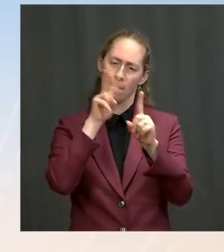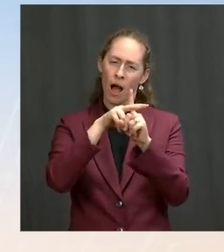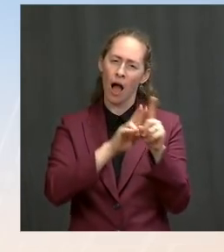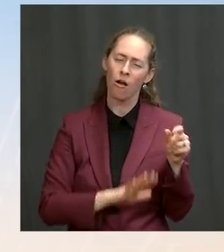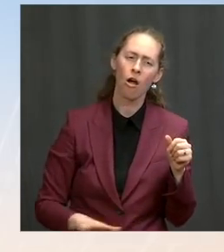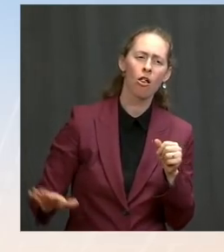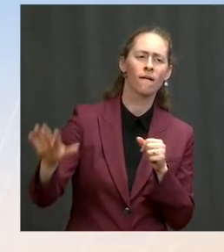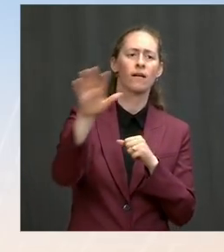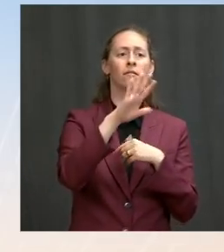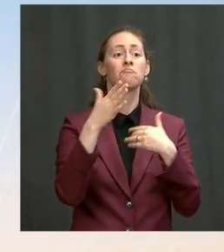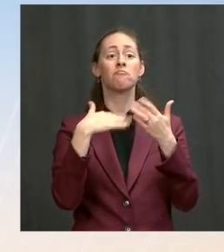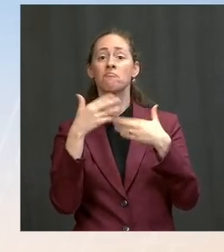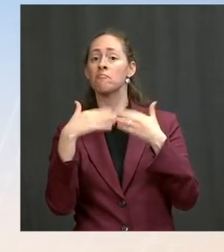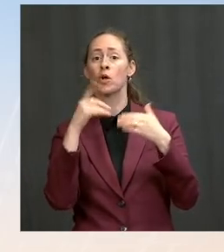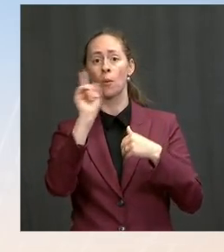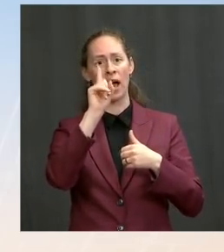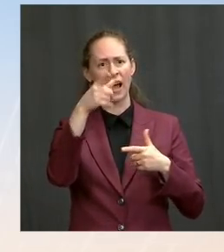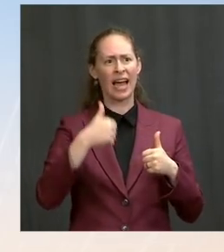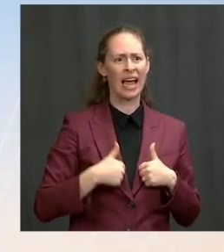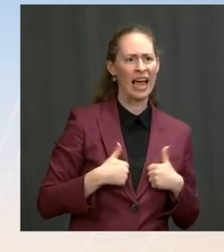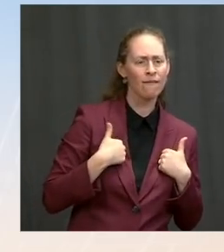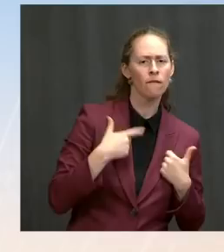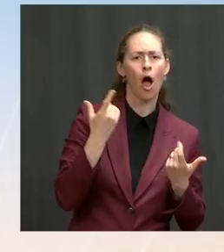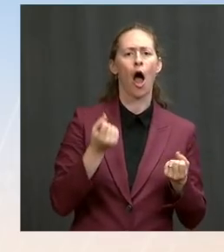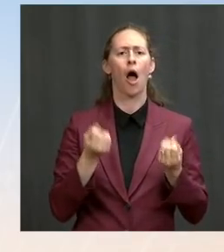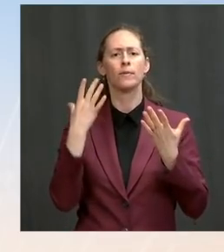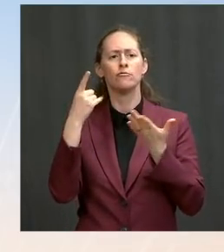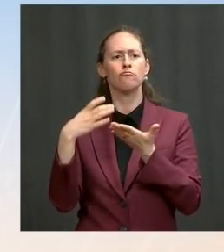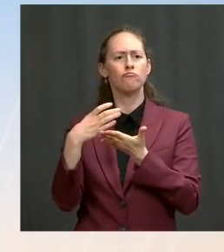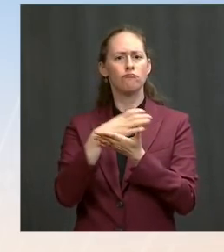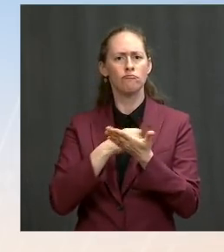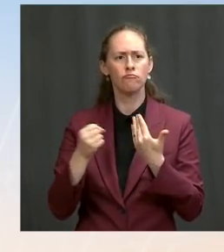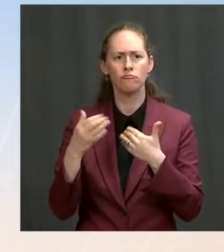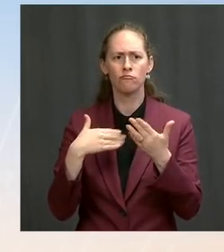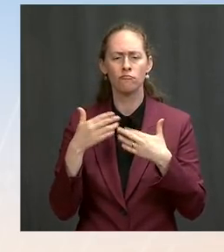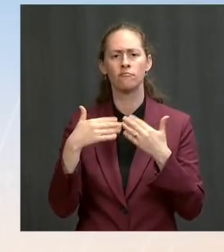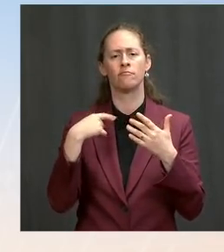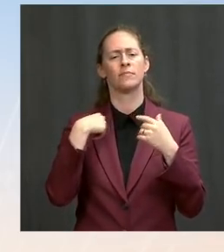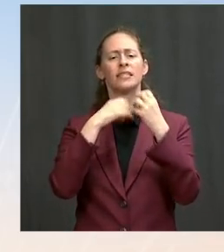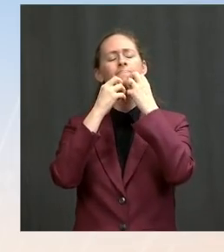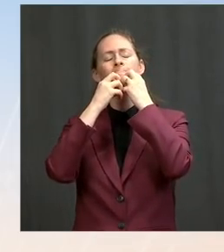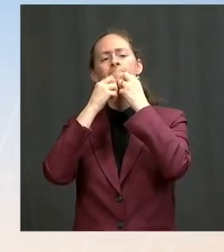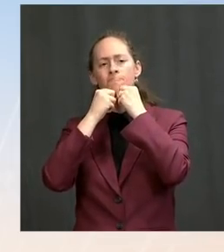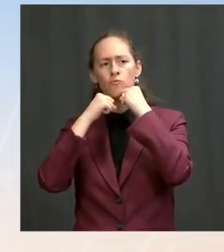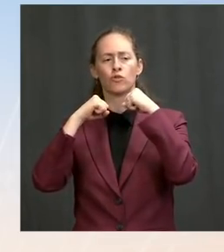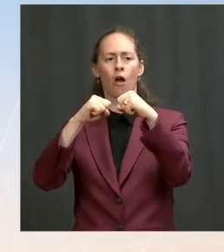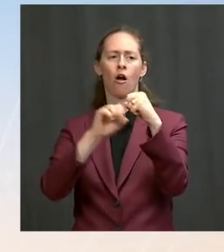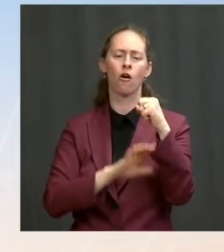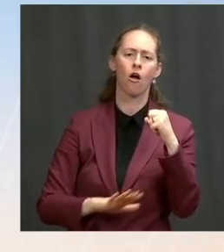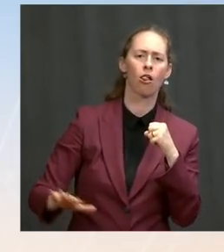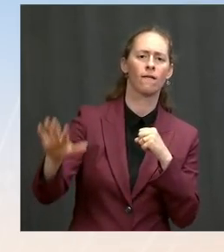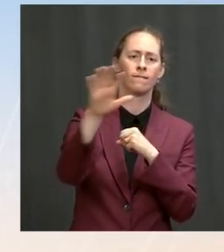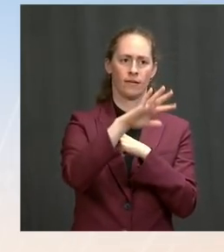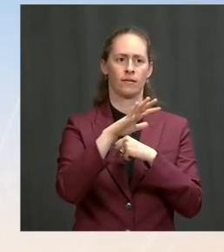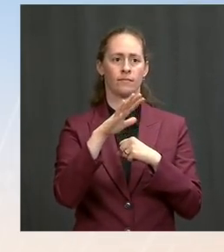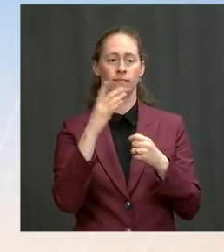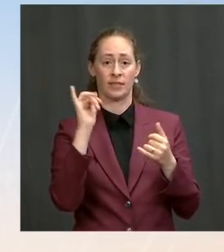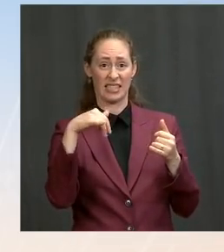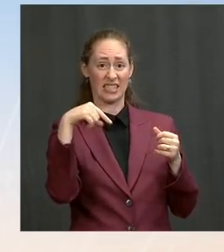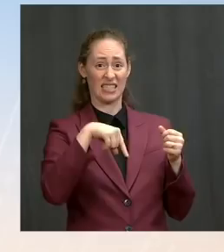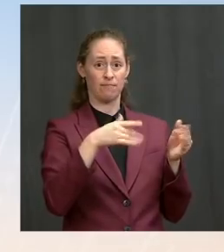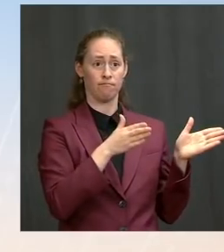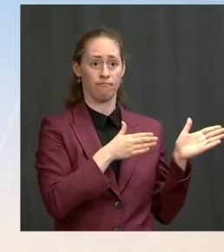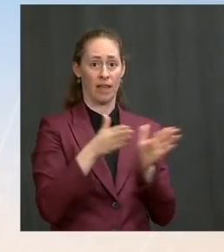regardless of zip code or how much money they have in their pockets. And that's why the bipartisan infrastructure framework makes a